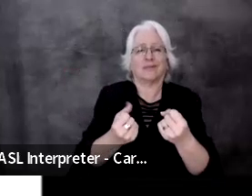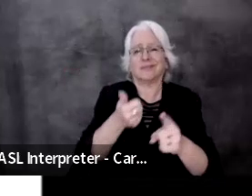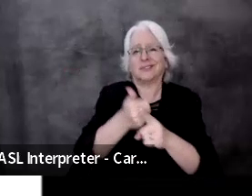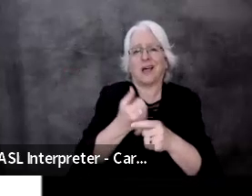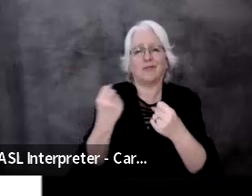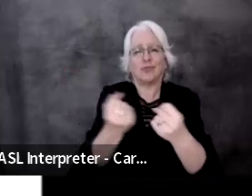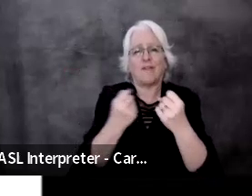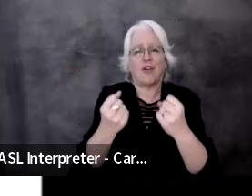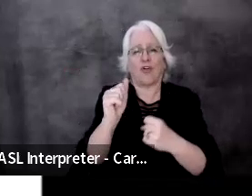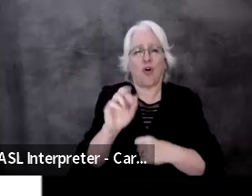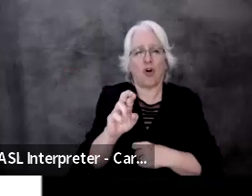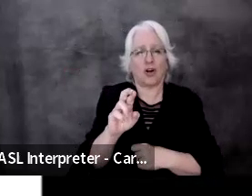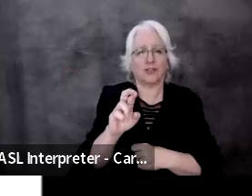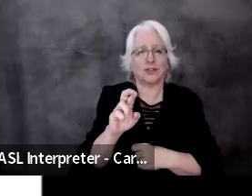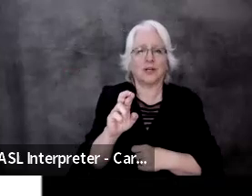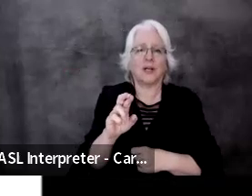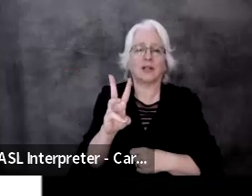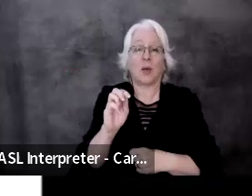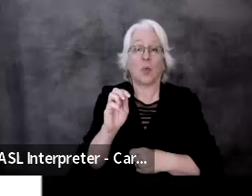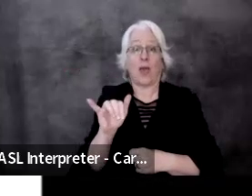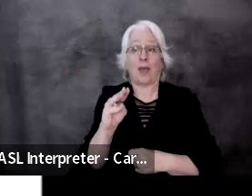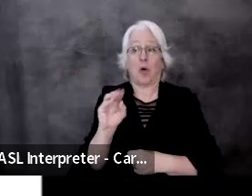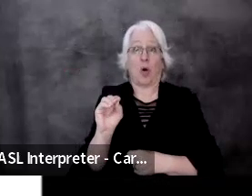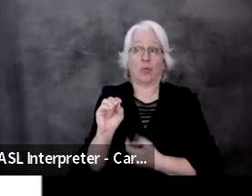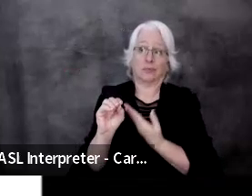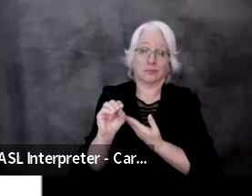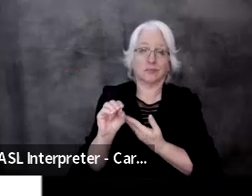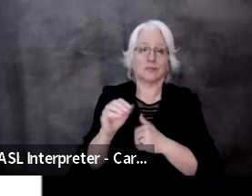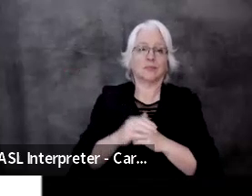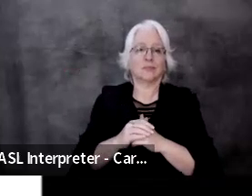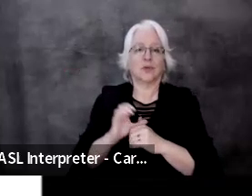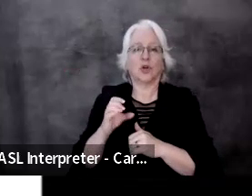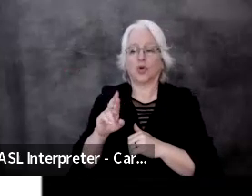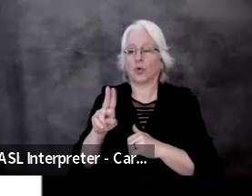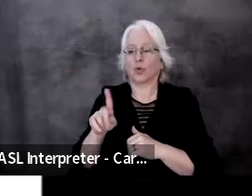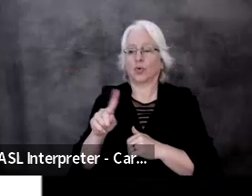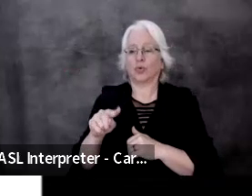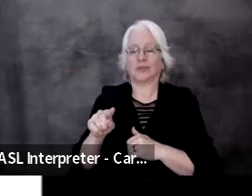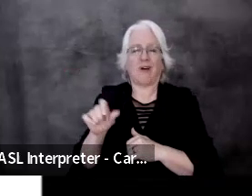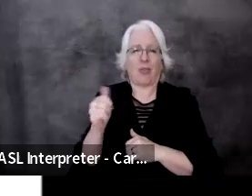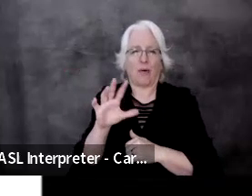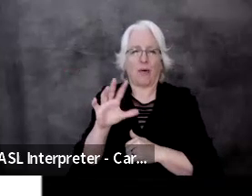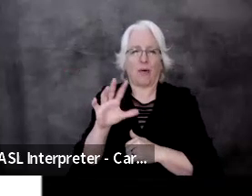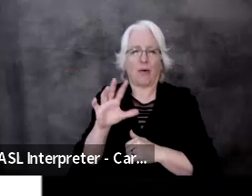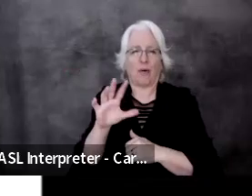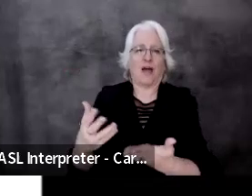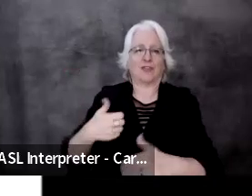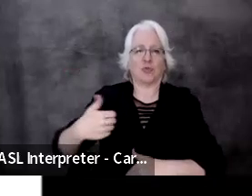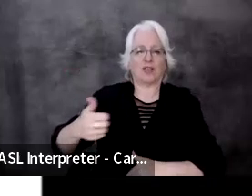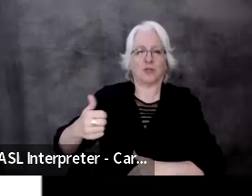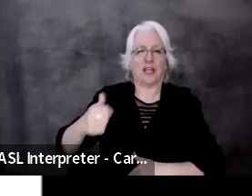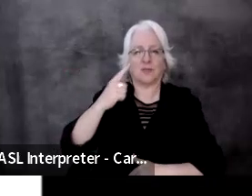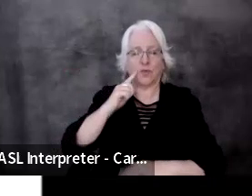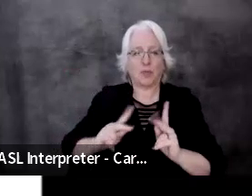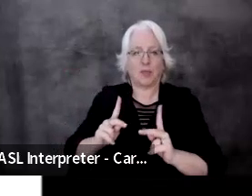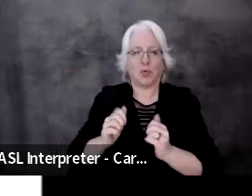like those being developed by Waymo and Cruise and other companies will provide transportation options for people